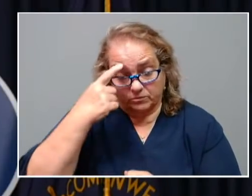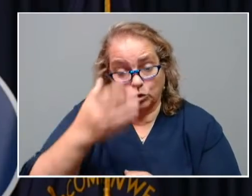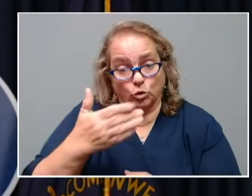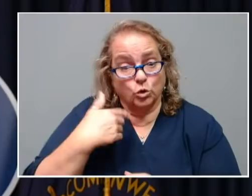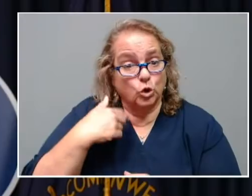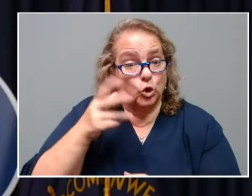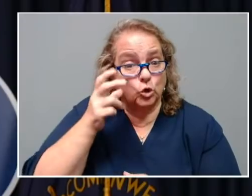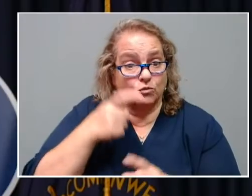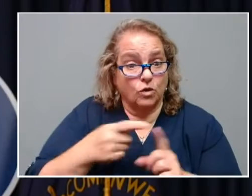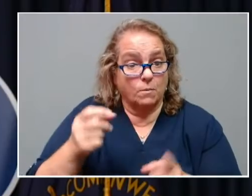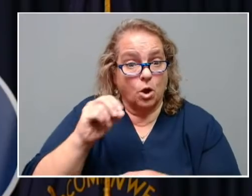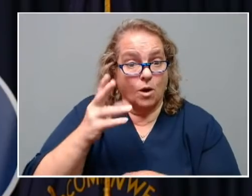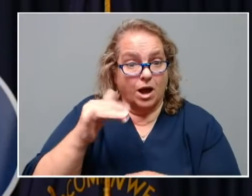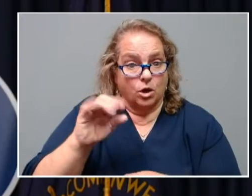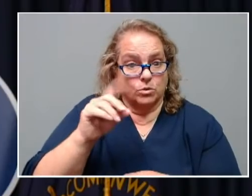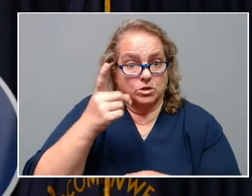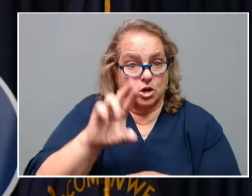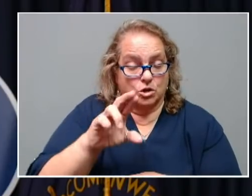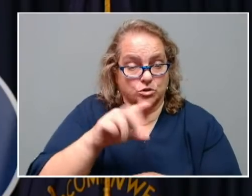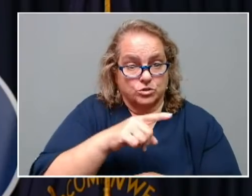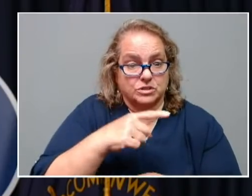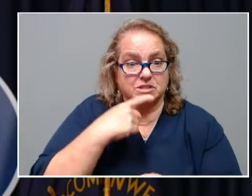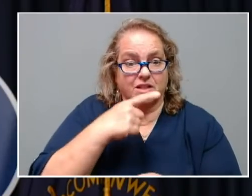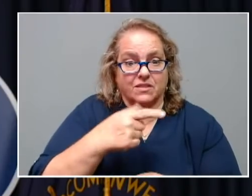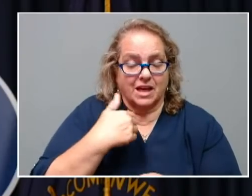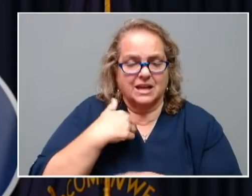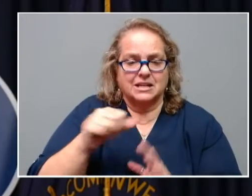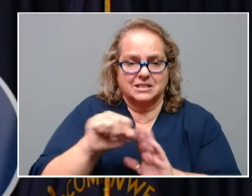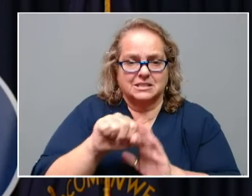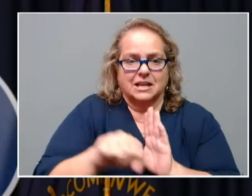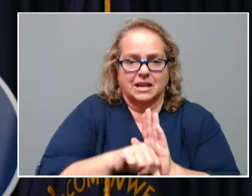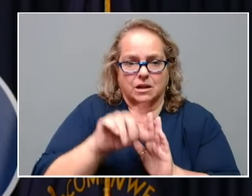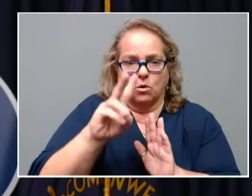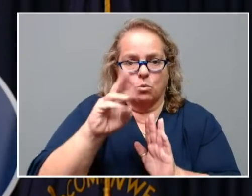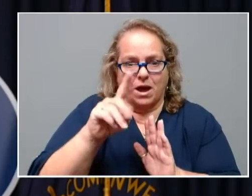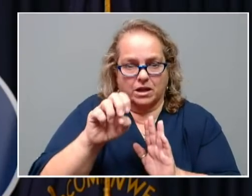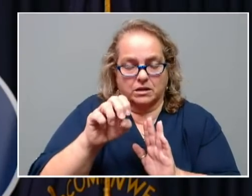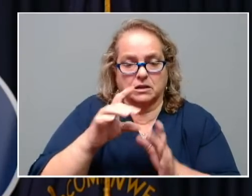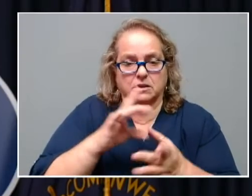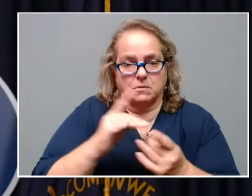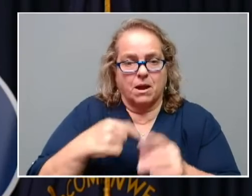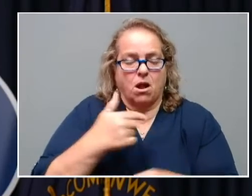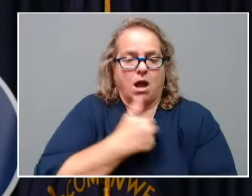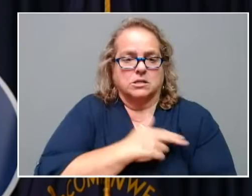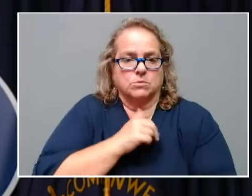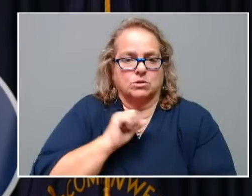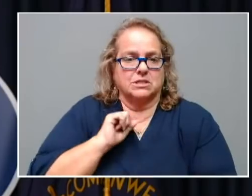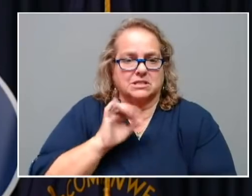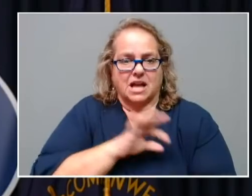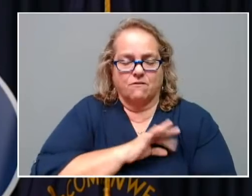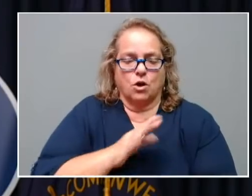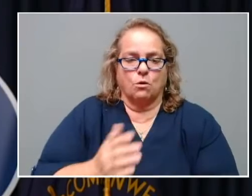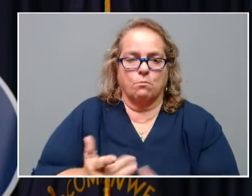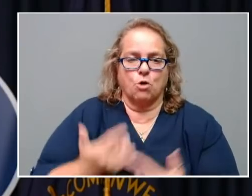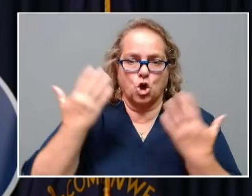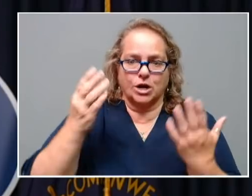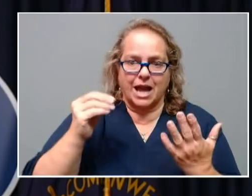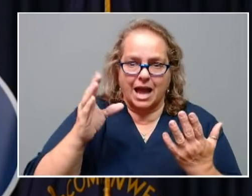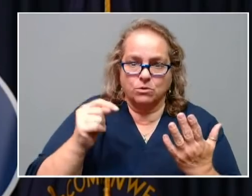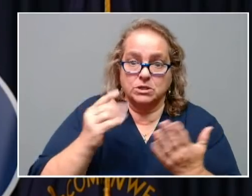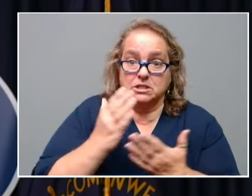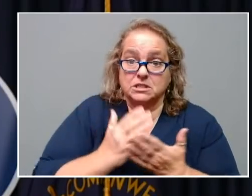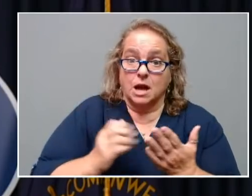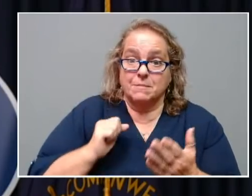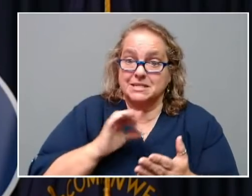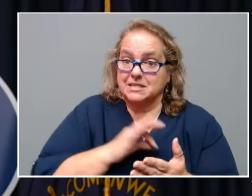Ohio doctors today. They had a statewide briefing about hospital staff burnout, how some staff are against getting vaccinated, how